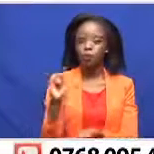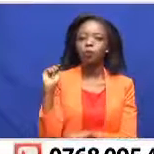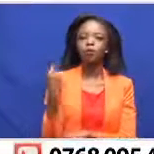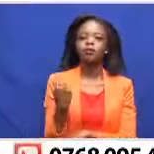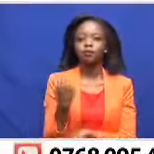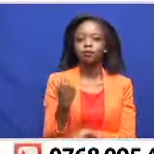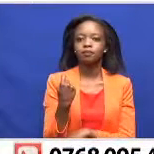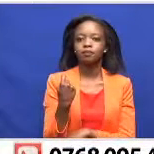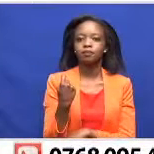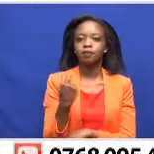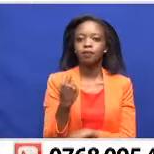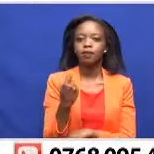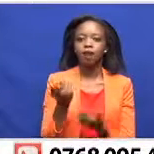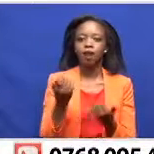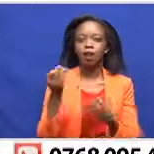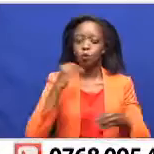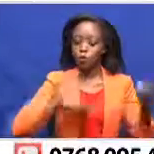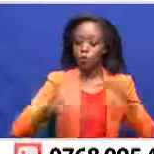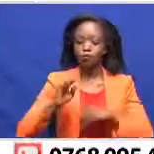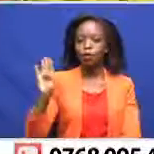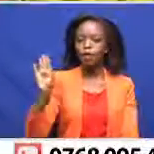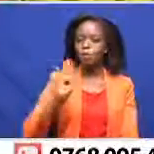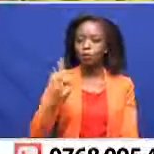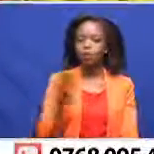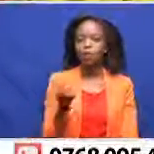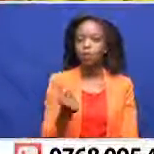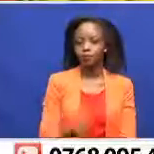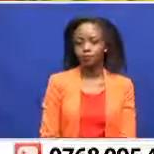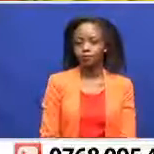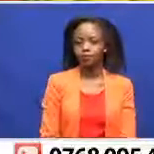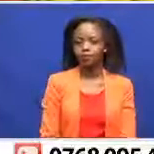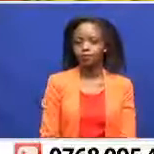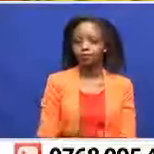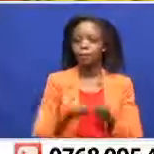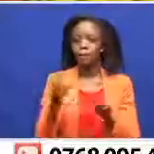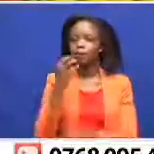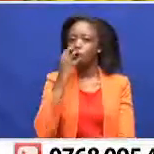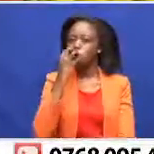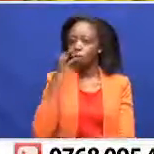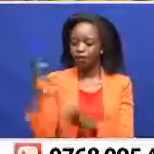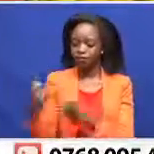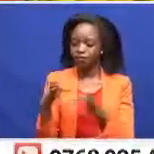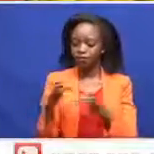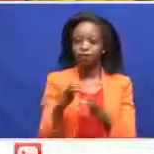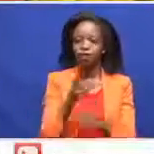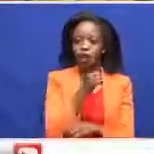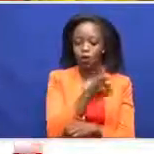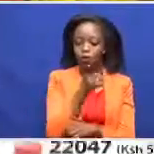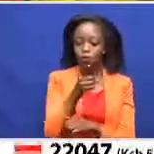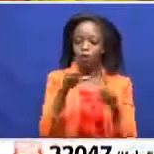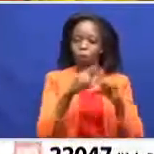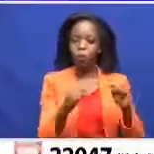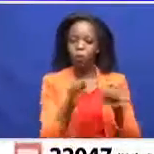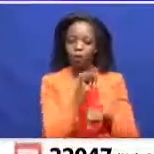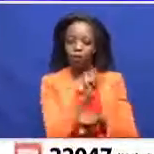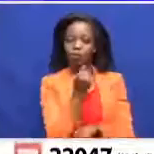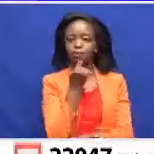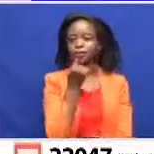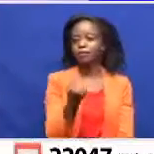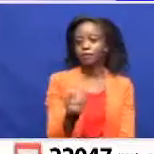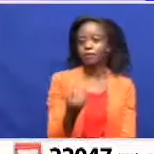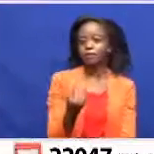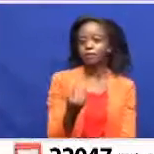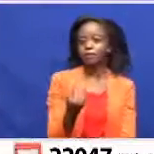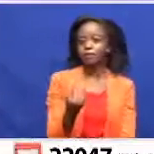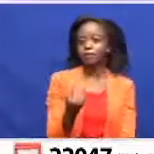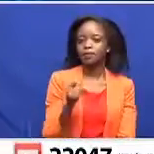a multi-billion shilling corruption enterprise." But the ODM party has sharply condemned the remarks, stating, "At a